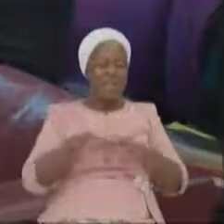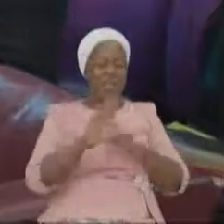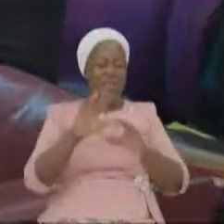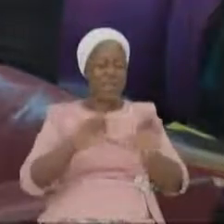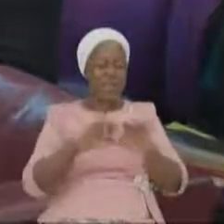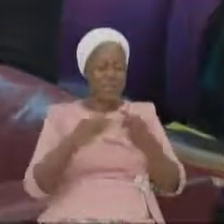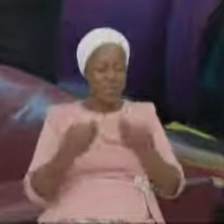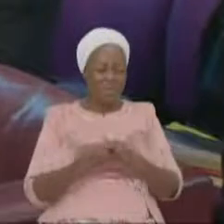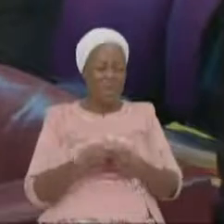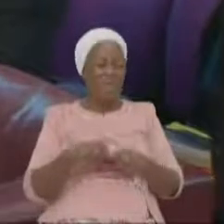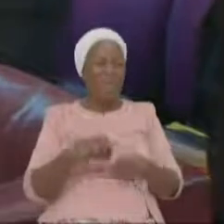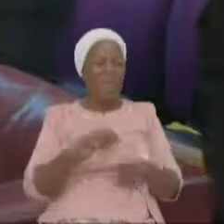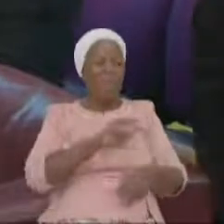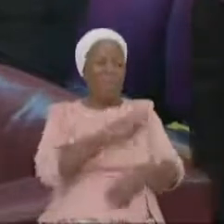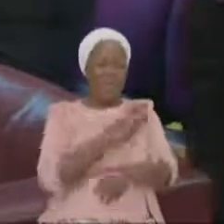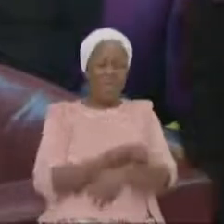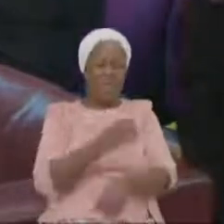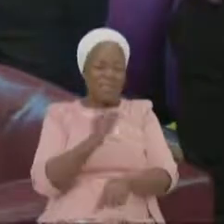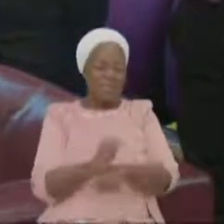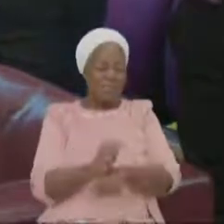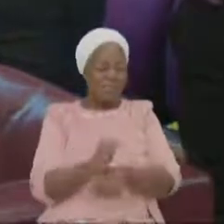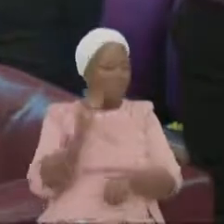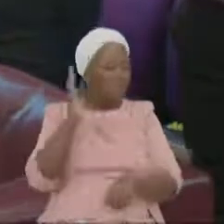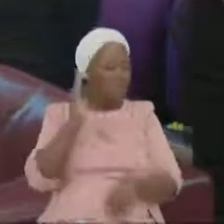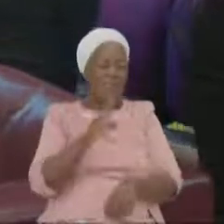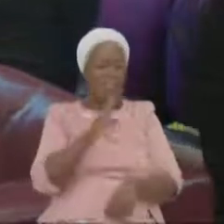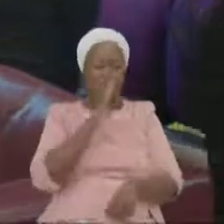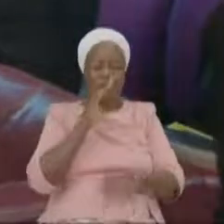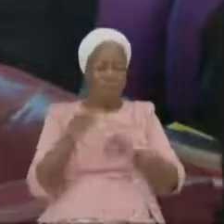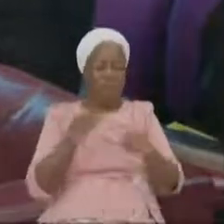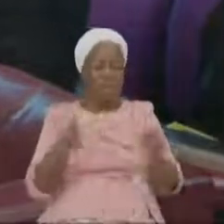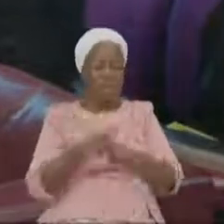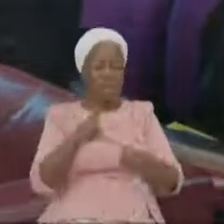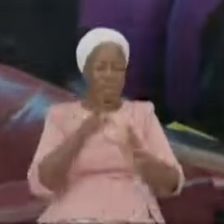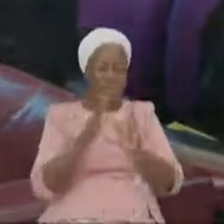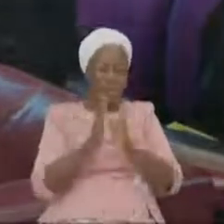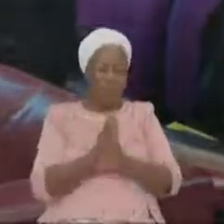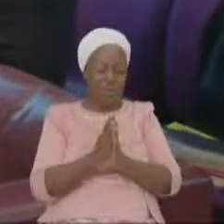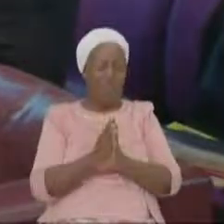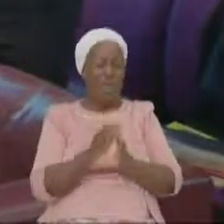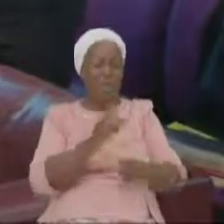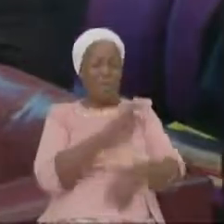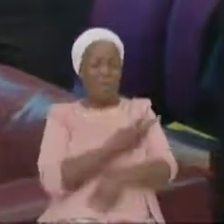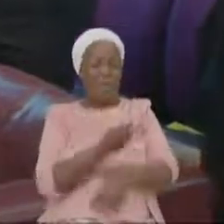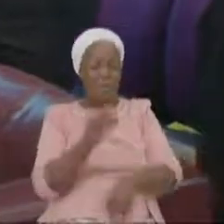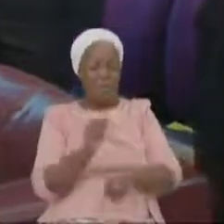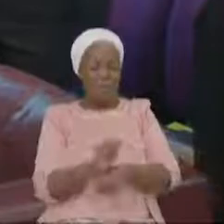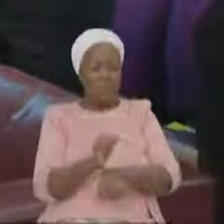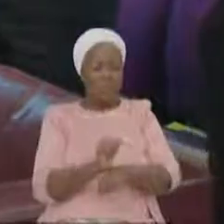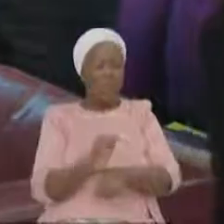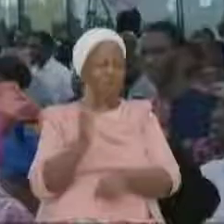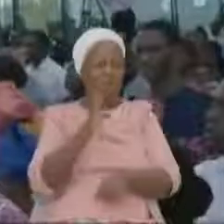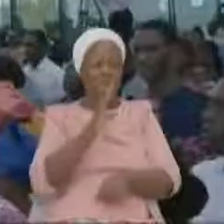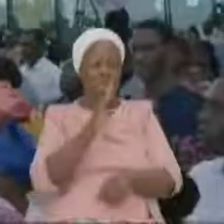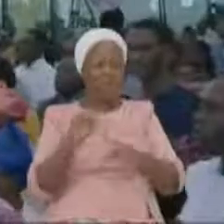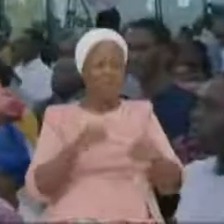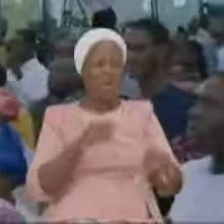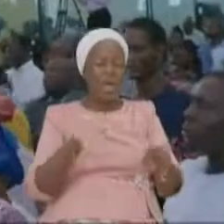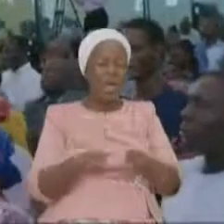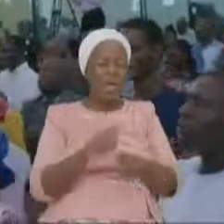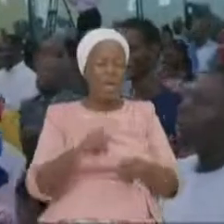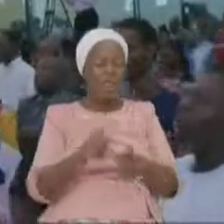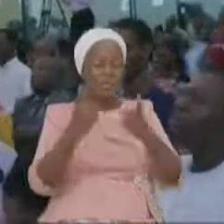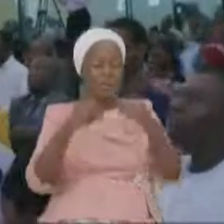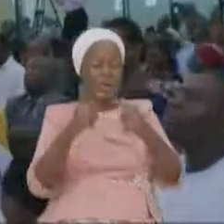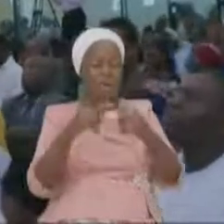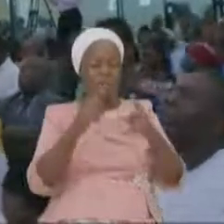works will be done as you pray. Mighty works will be done as you approach the